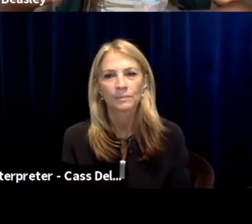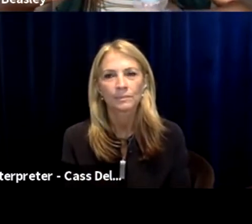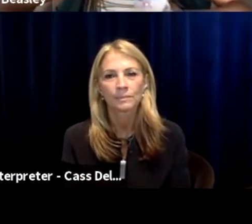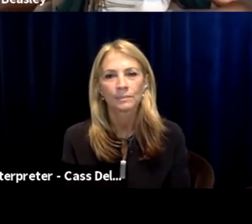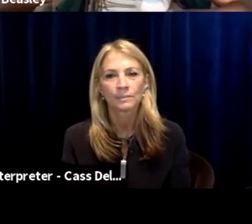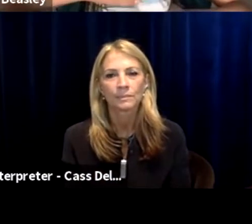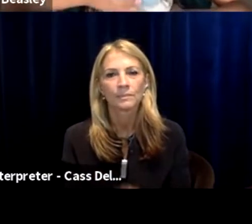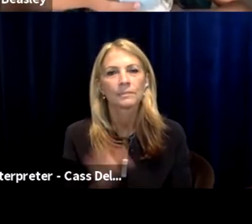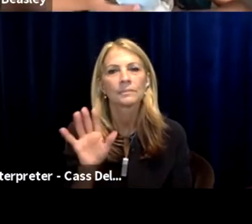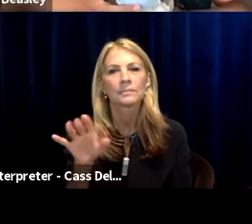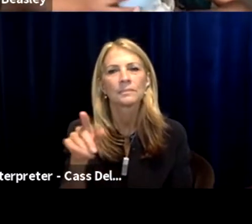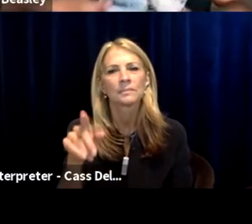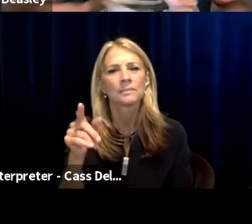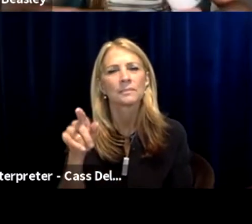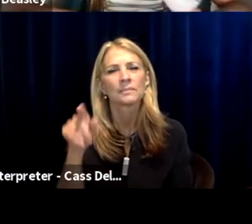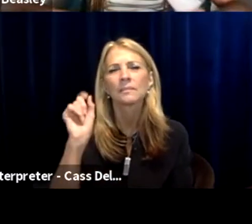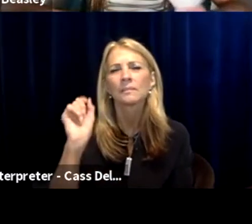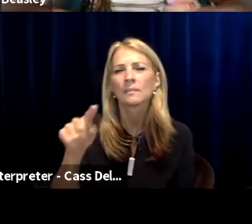Paula, why do we use flour?